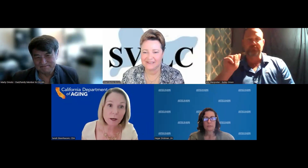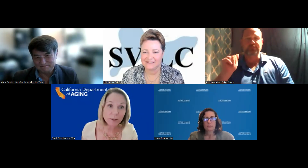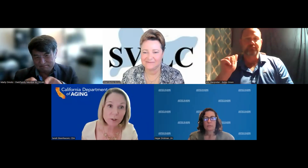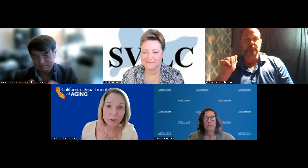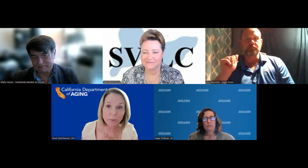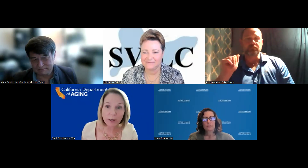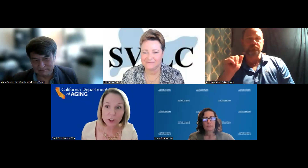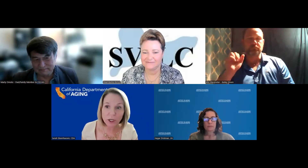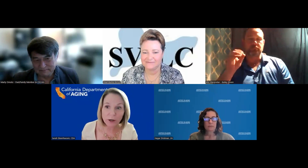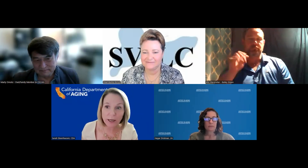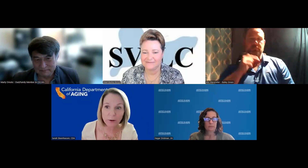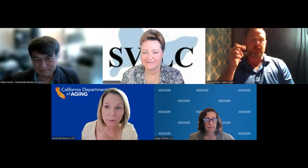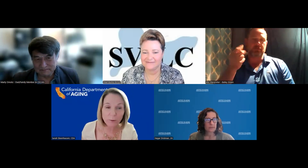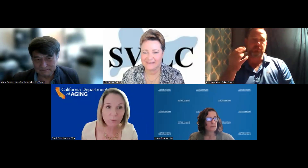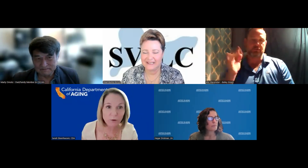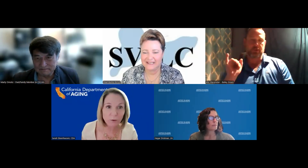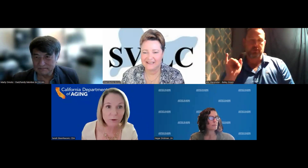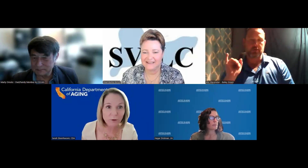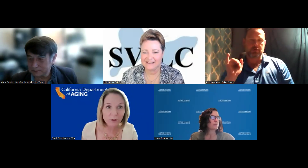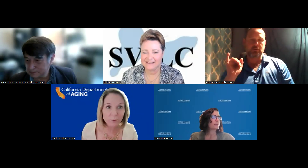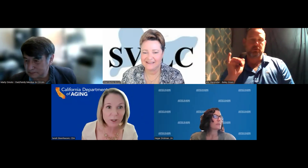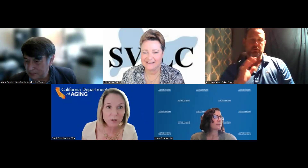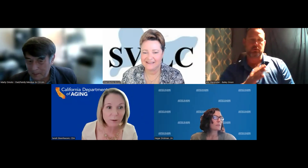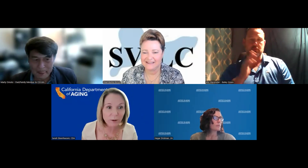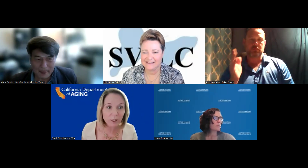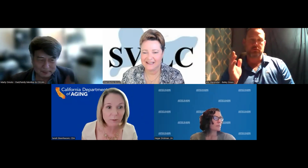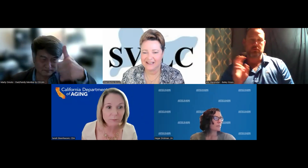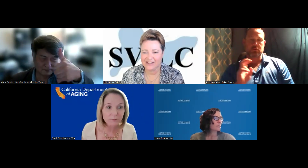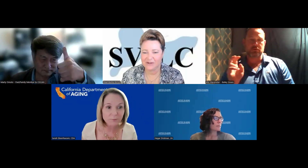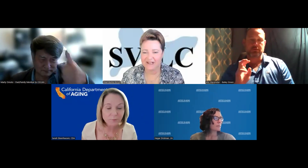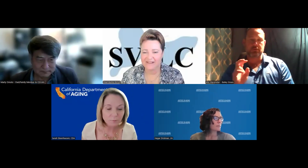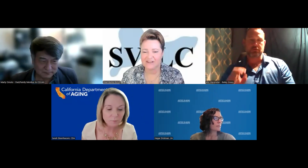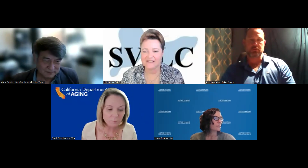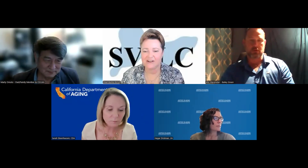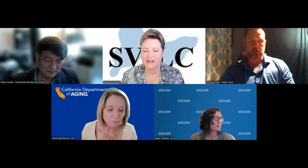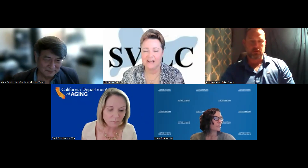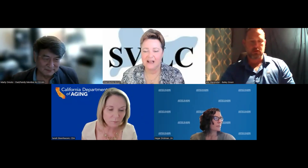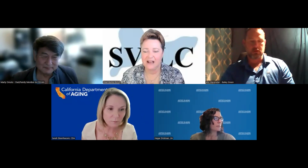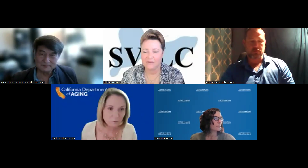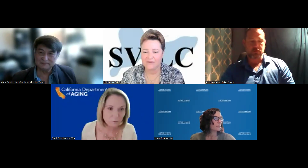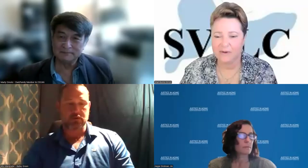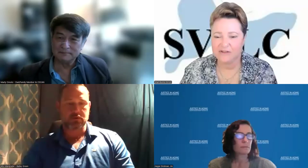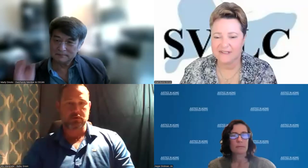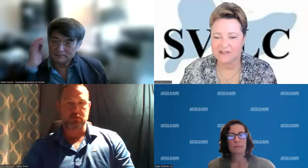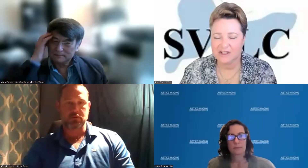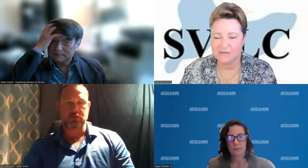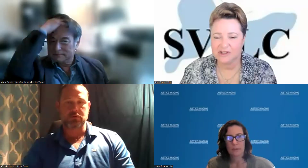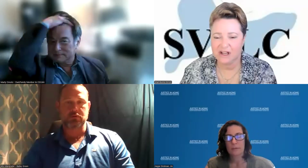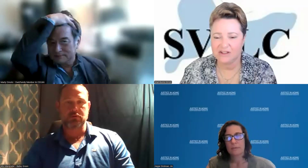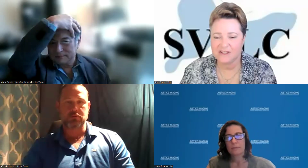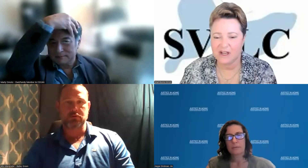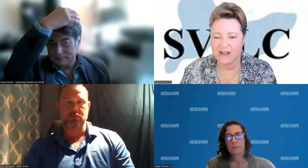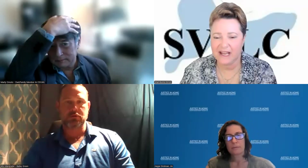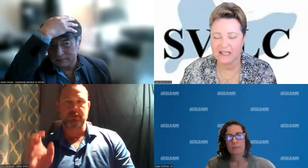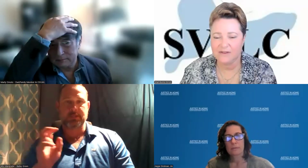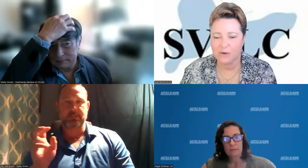So I'm going to turn it back to Sherry now as we move to the transportation subcommittee. Thank you, Marty. Thank you, Sarah. Before we transition to Michelle,